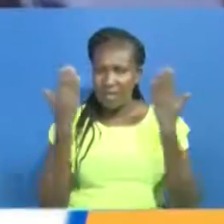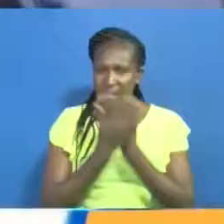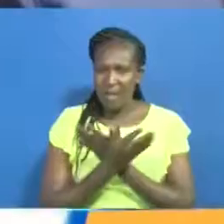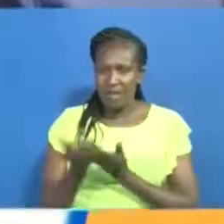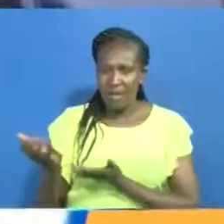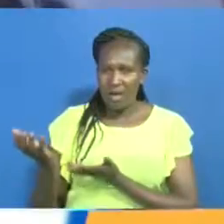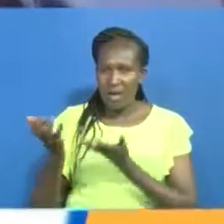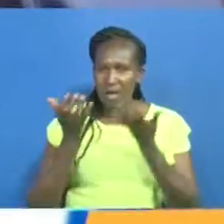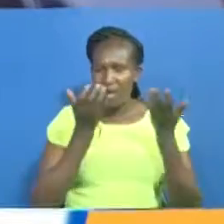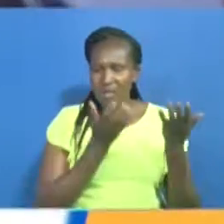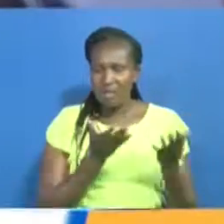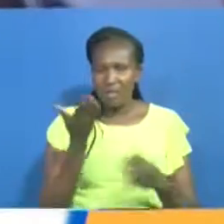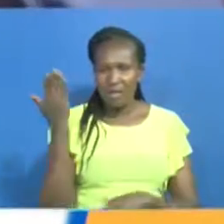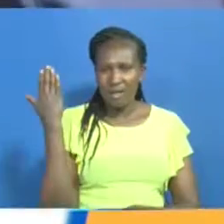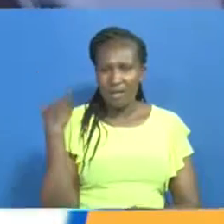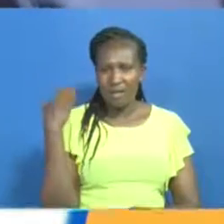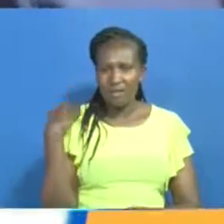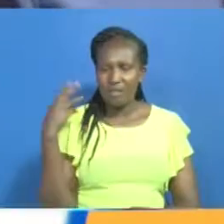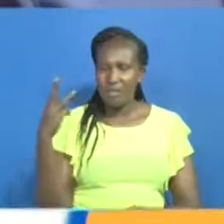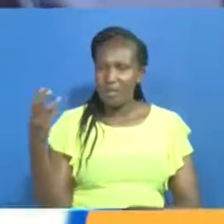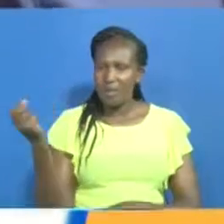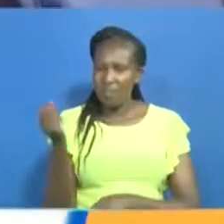have seen in the last 3 months